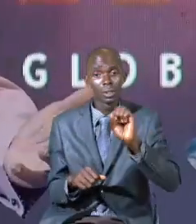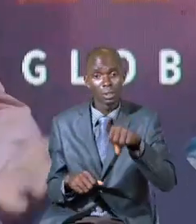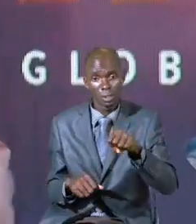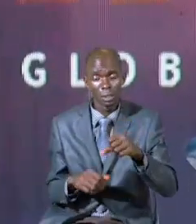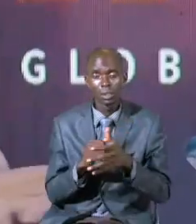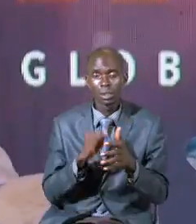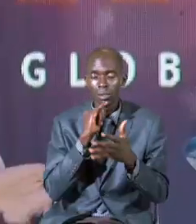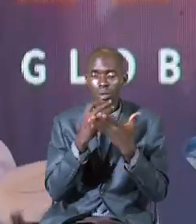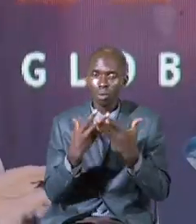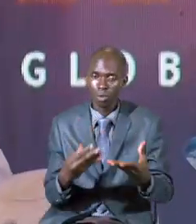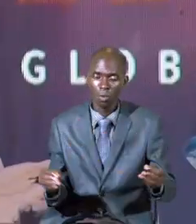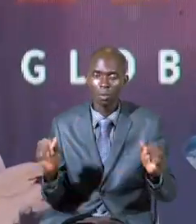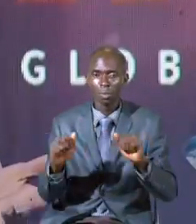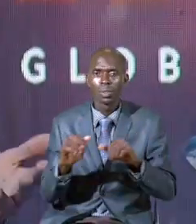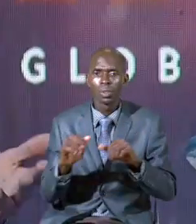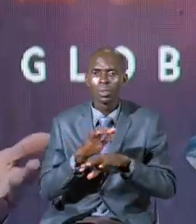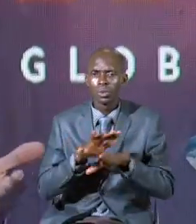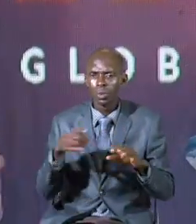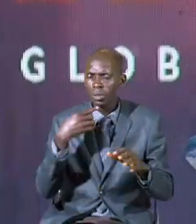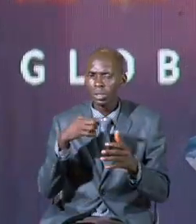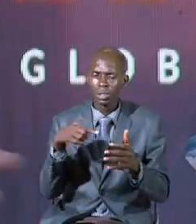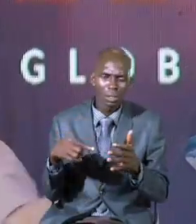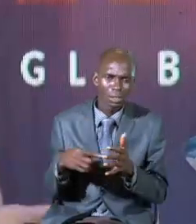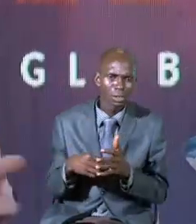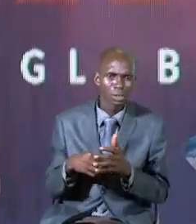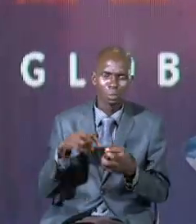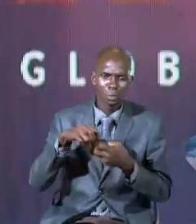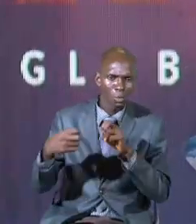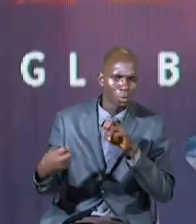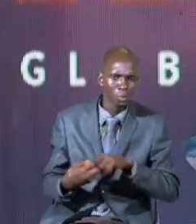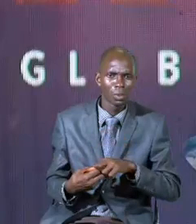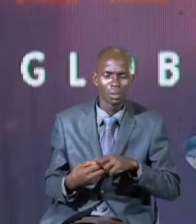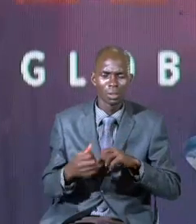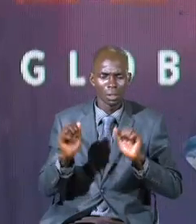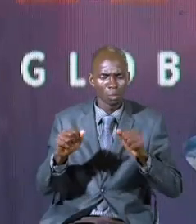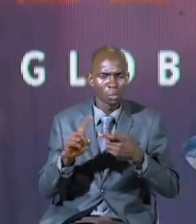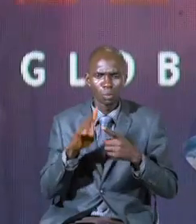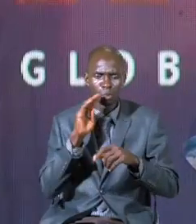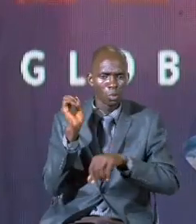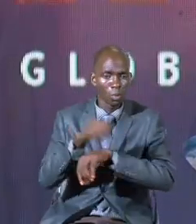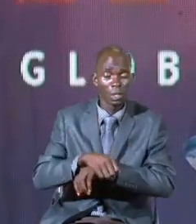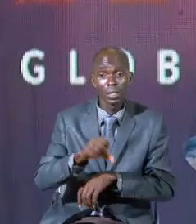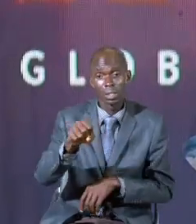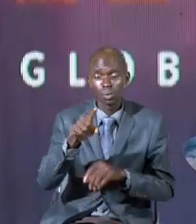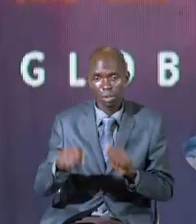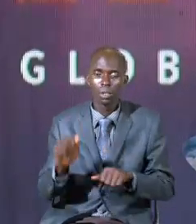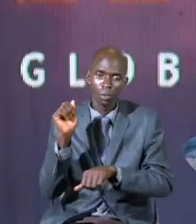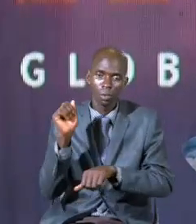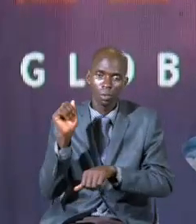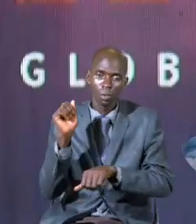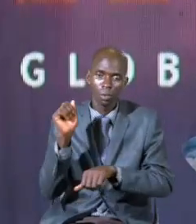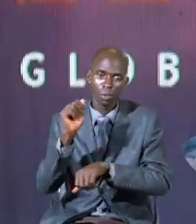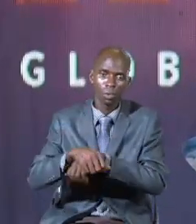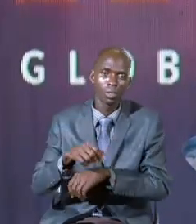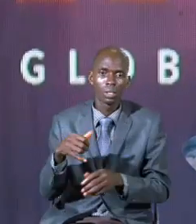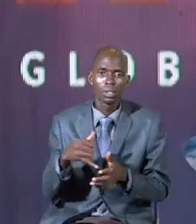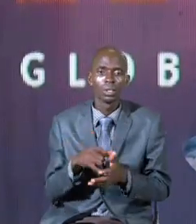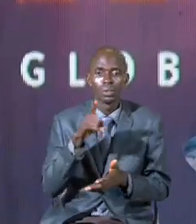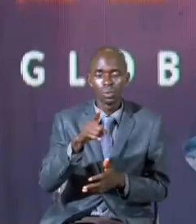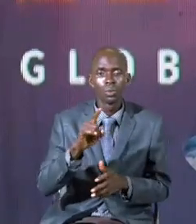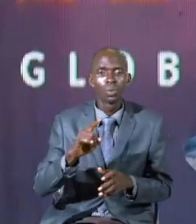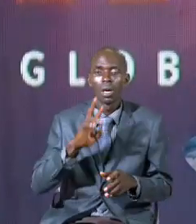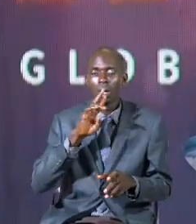say, is this circumstance, is this conquerable? It's conquerable. You are going to be